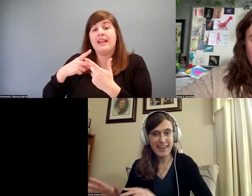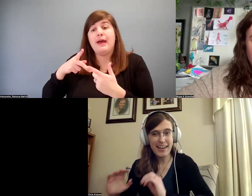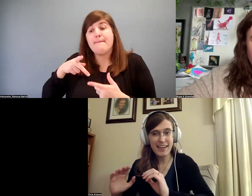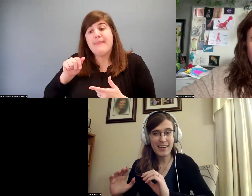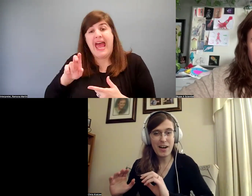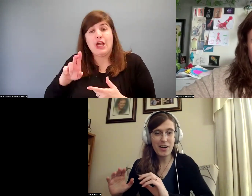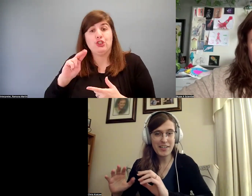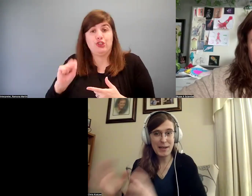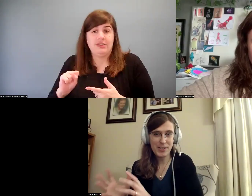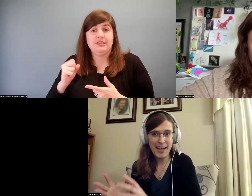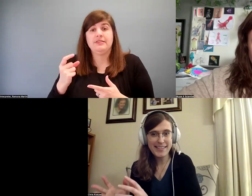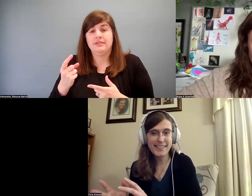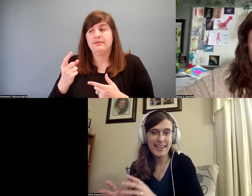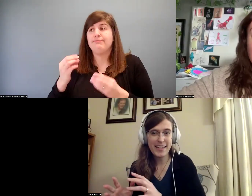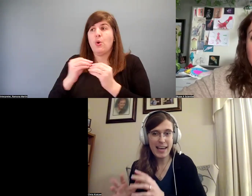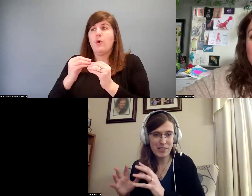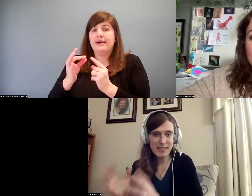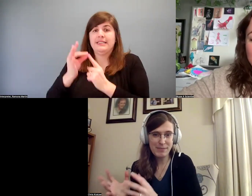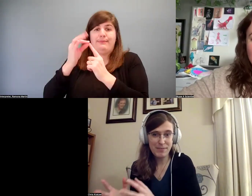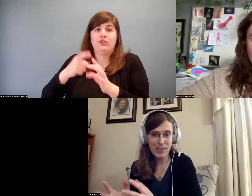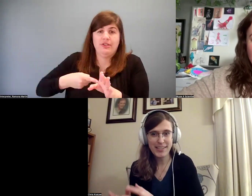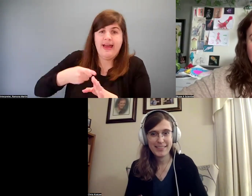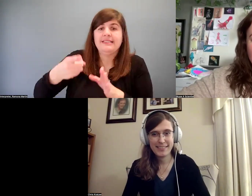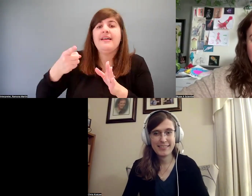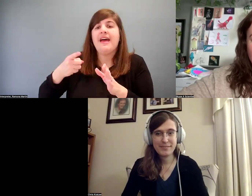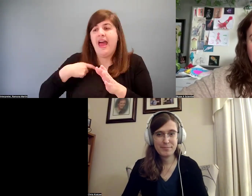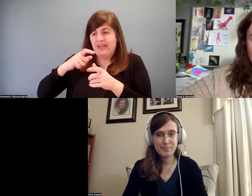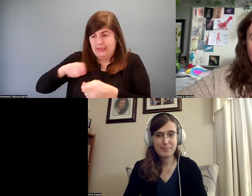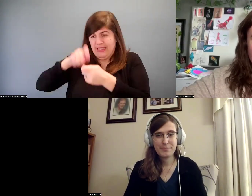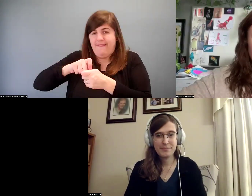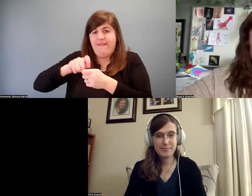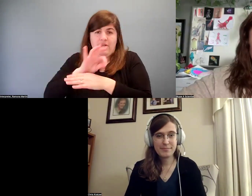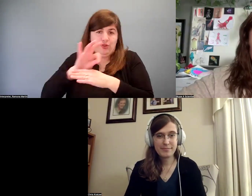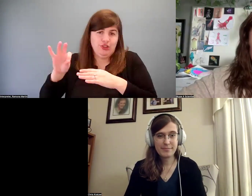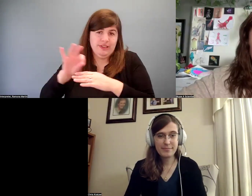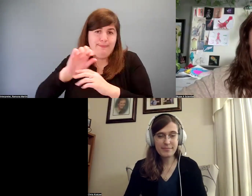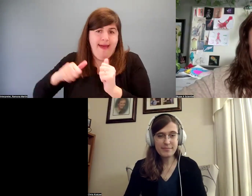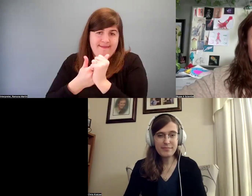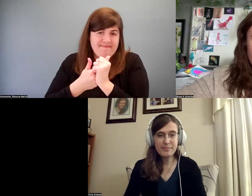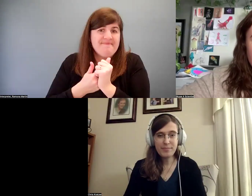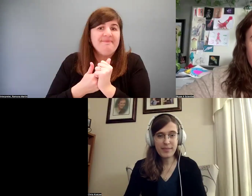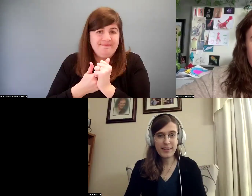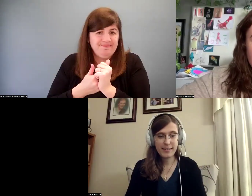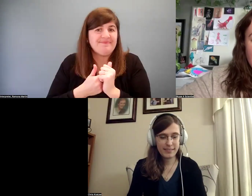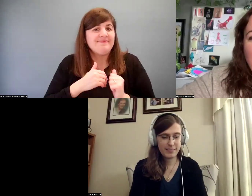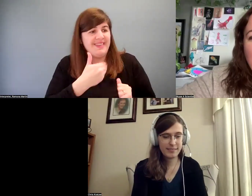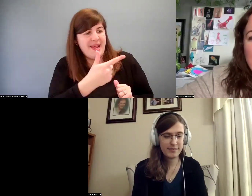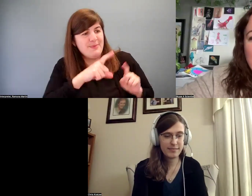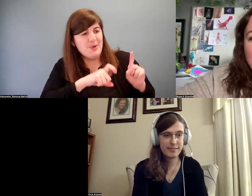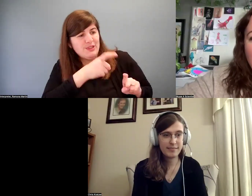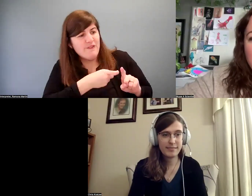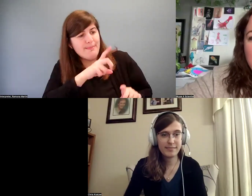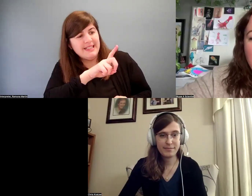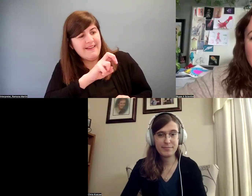patterns are specialized. They have a specific function. Cool. Our next question is from Vivan